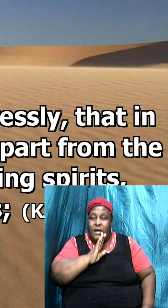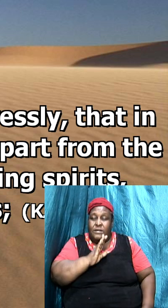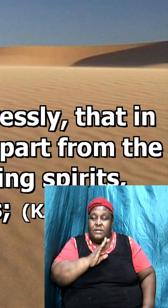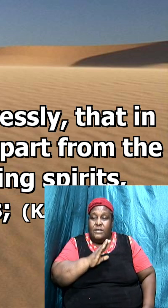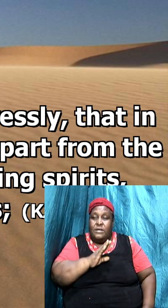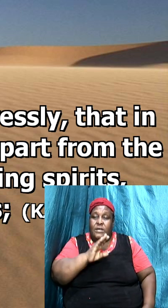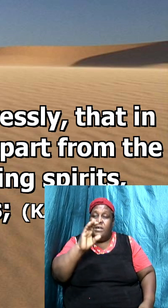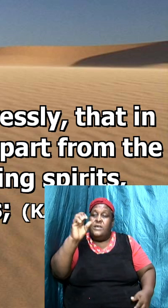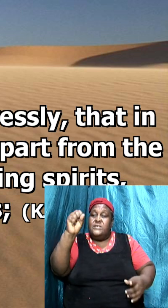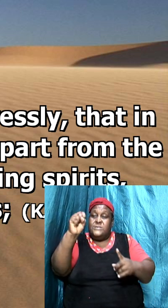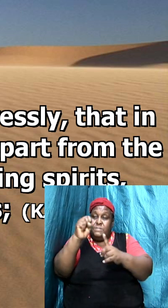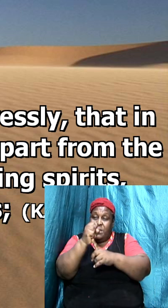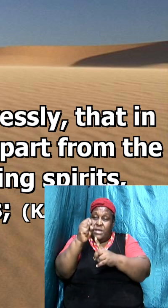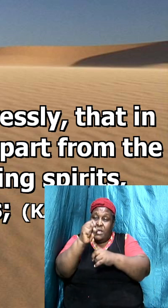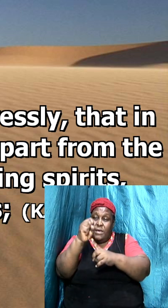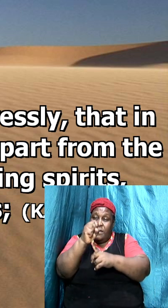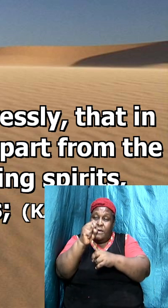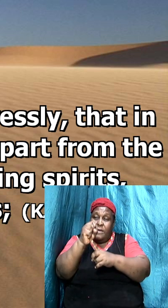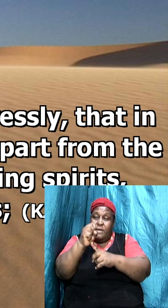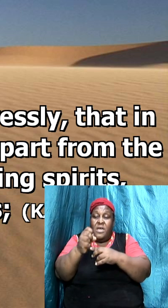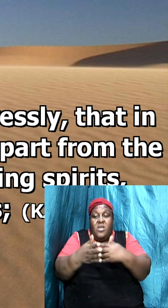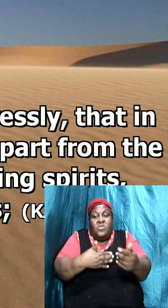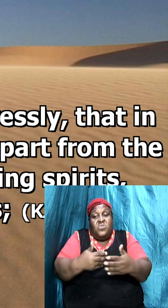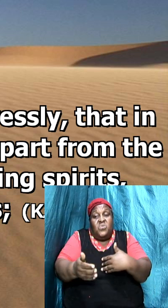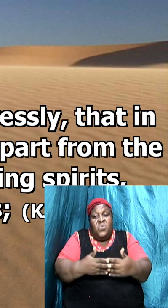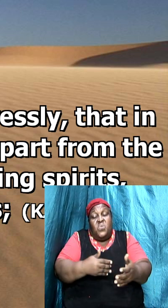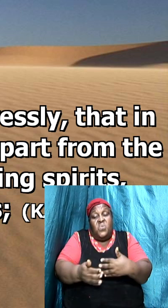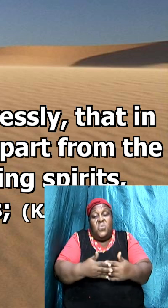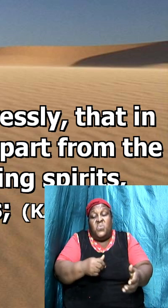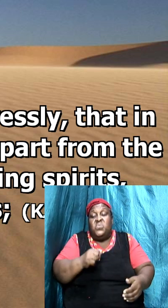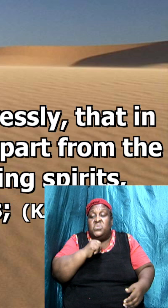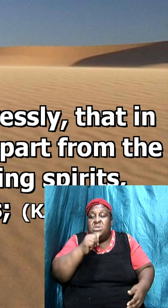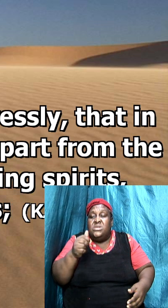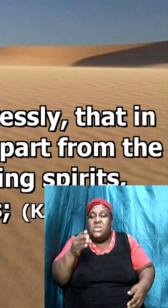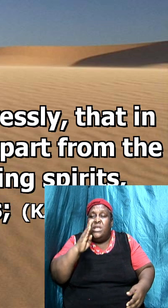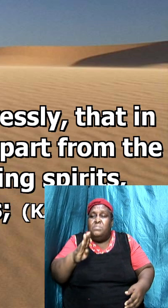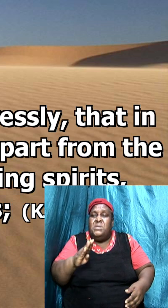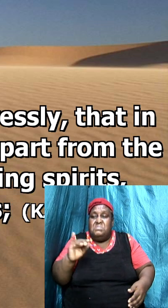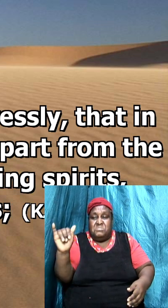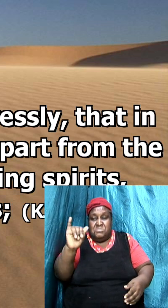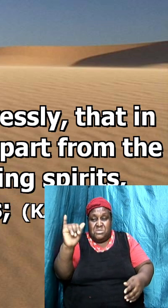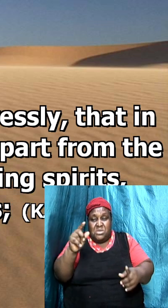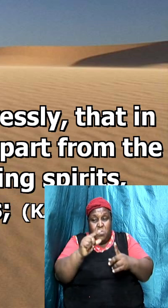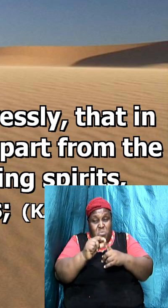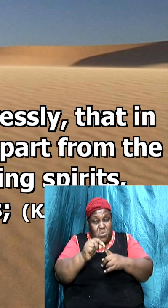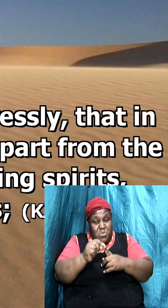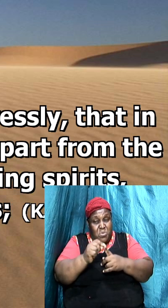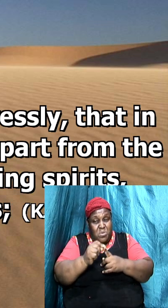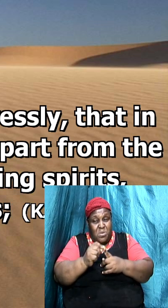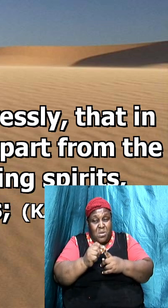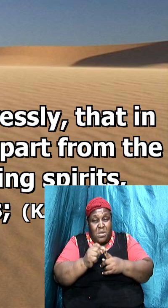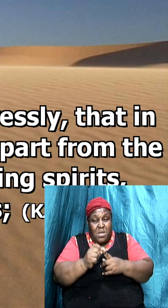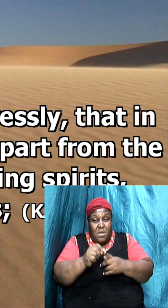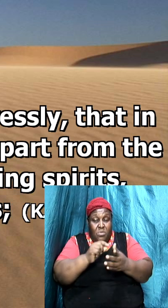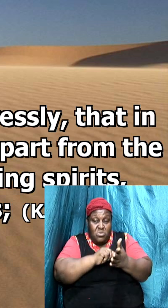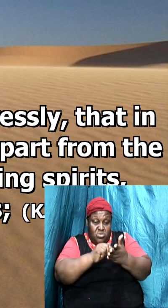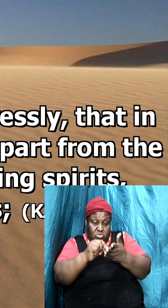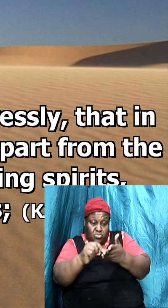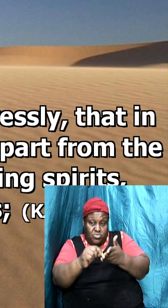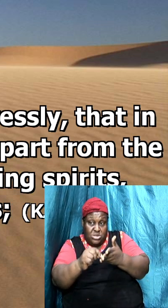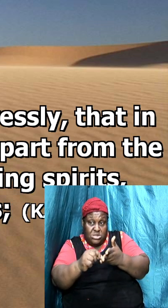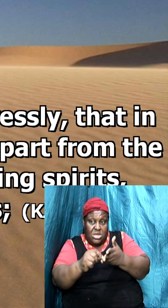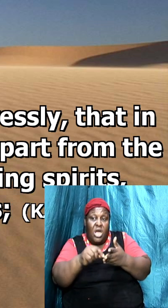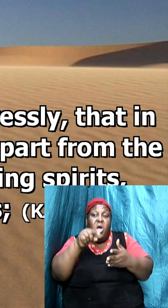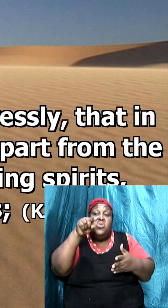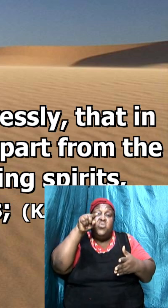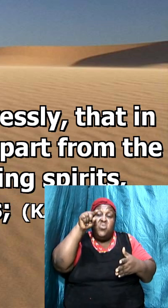speak, though it might not be in similar words, but it is written. And